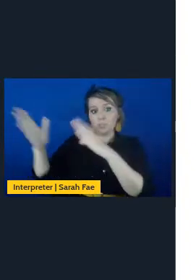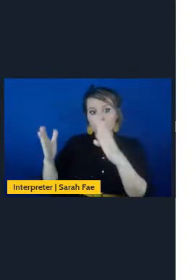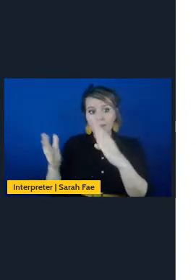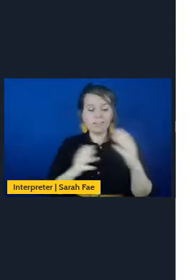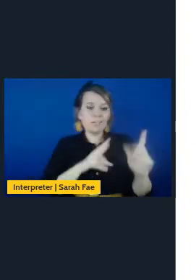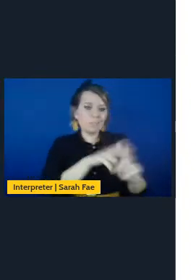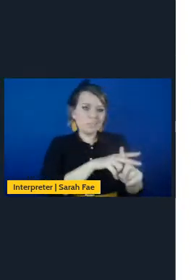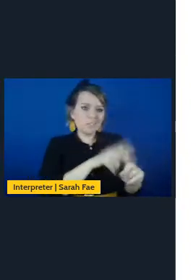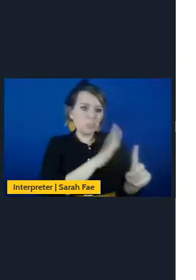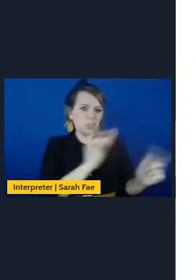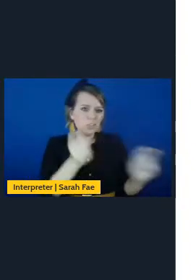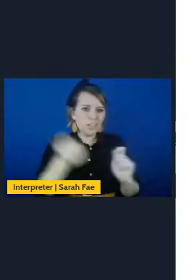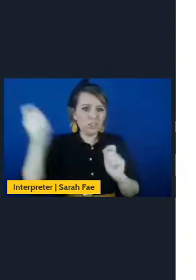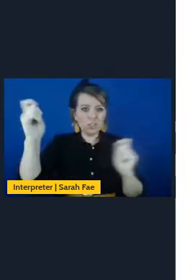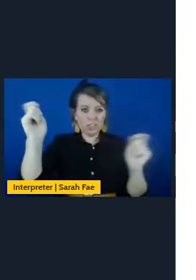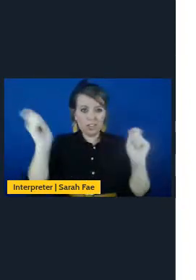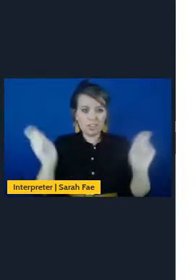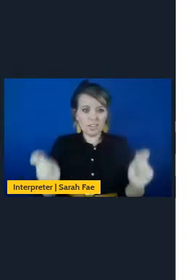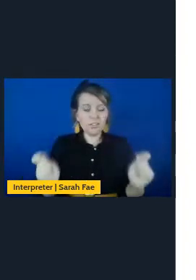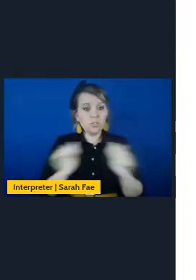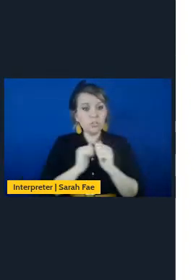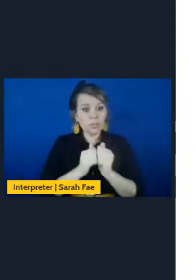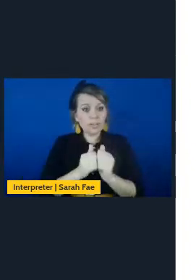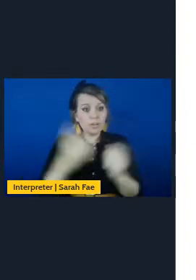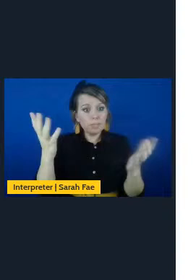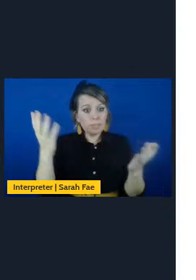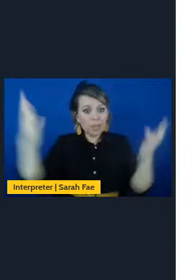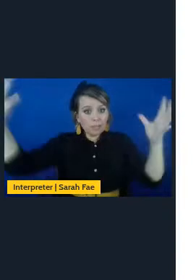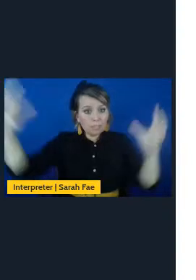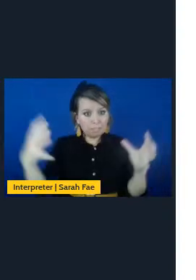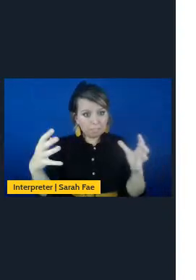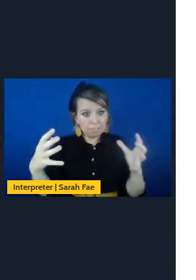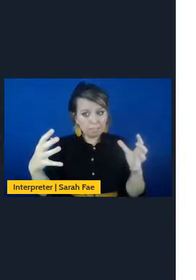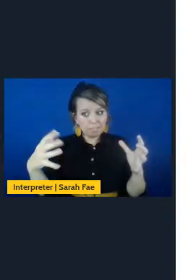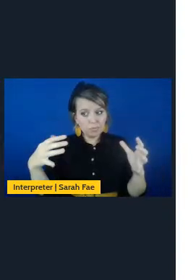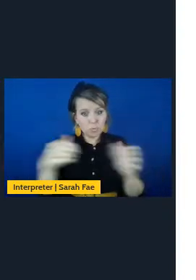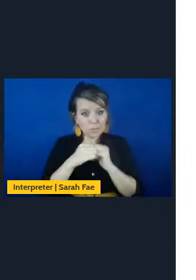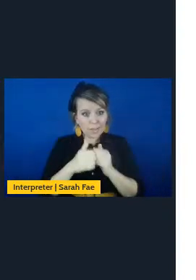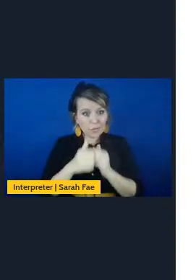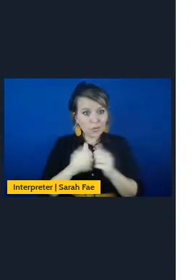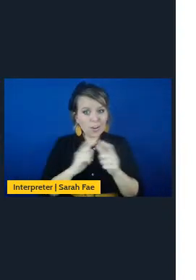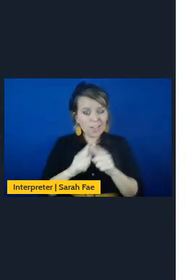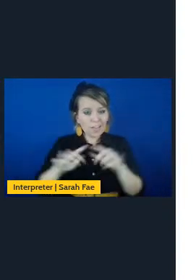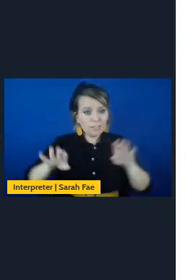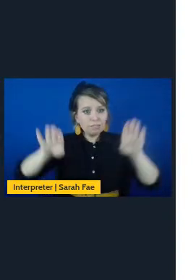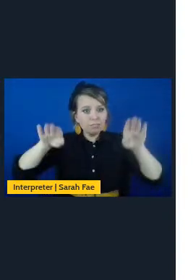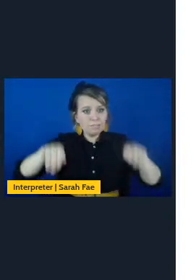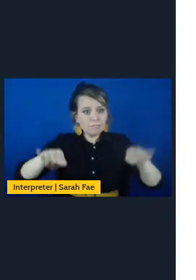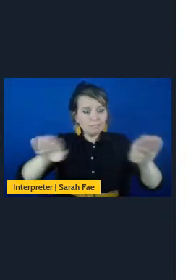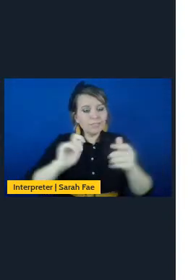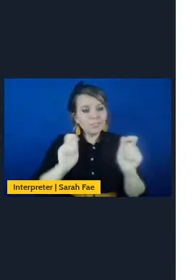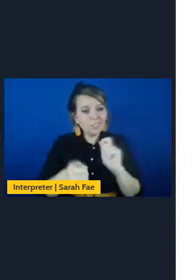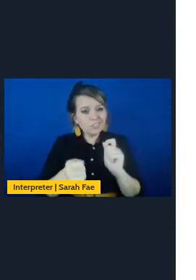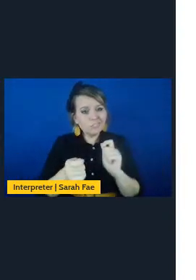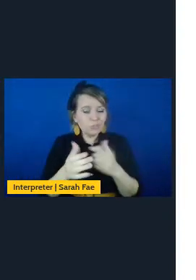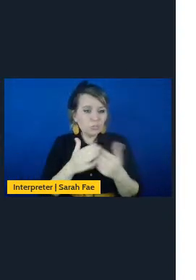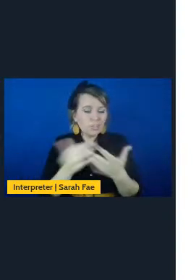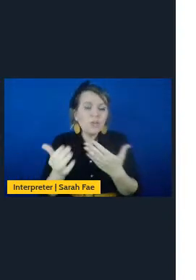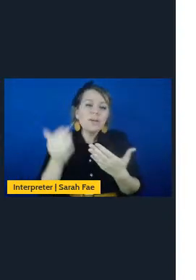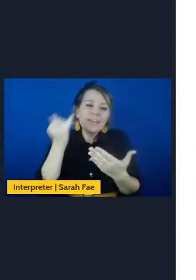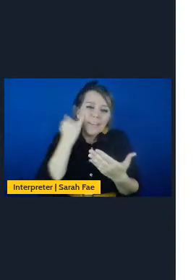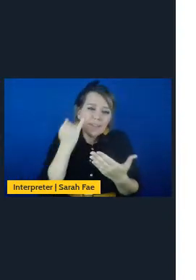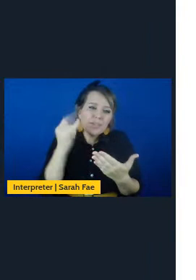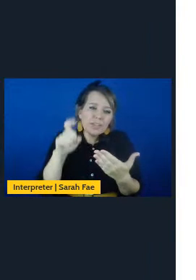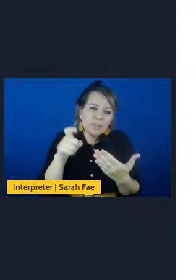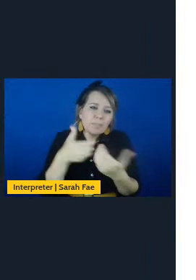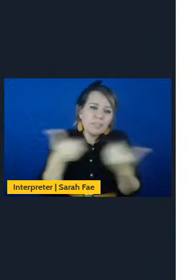together, if you think about it, maybe you should put them together. But if you have a different change cadence, you may want to split them up. Or maybe